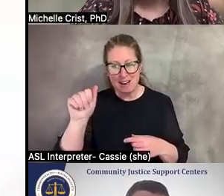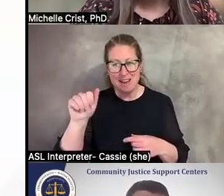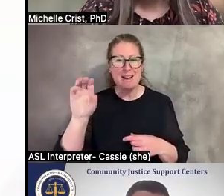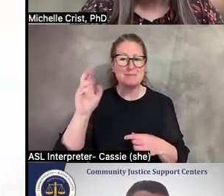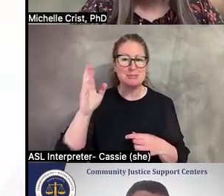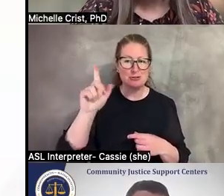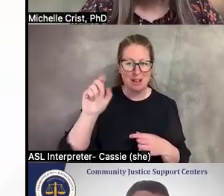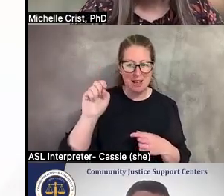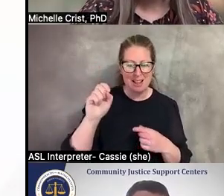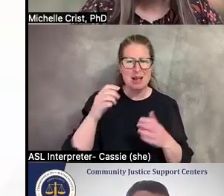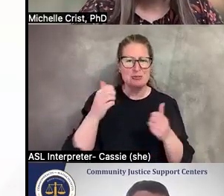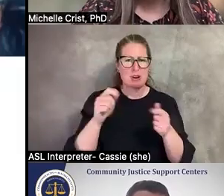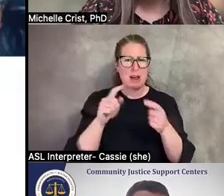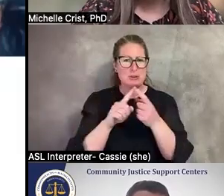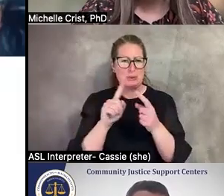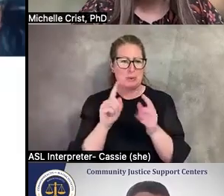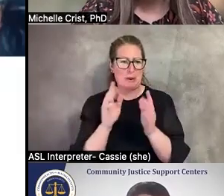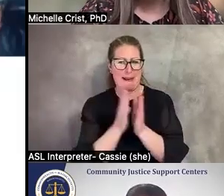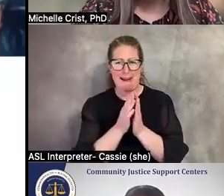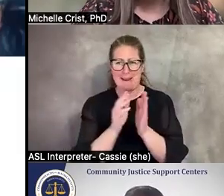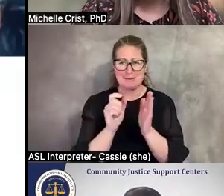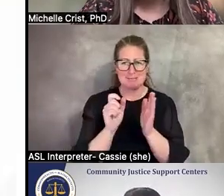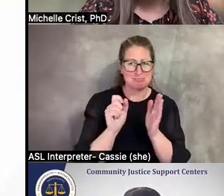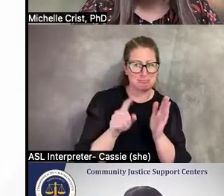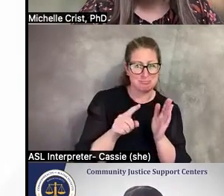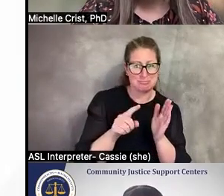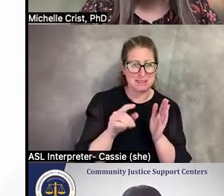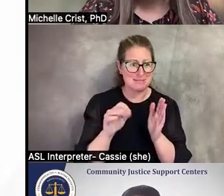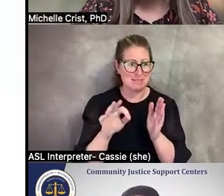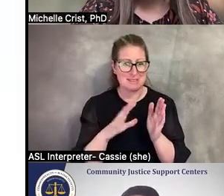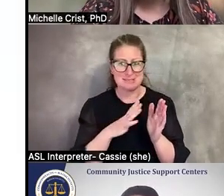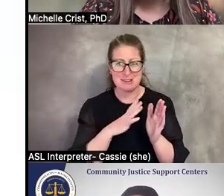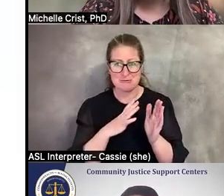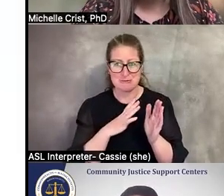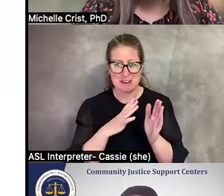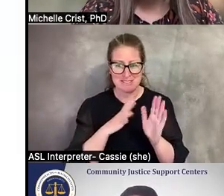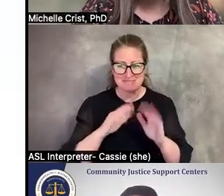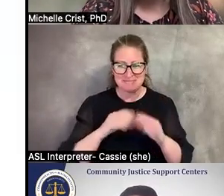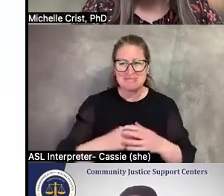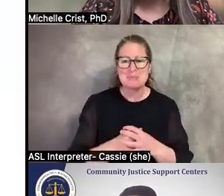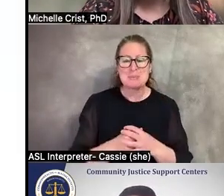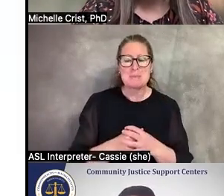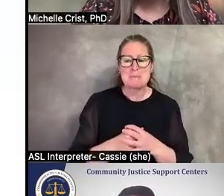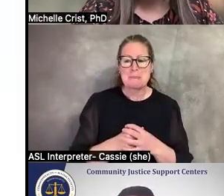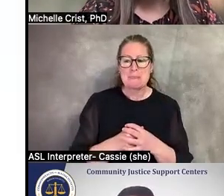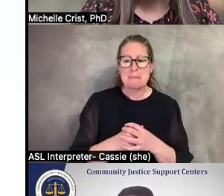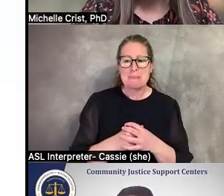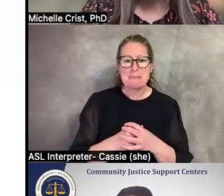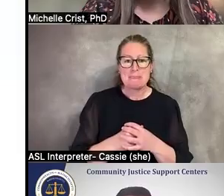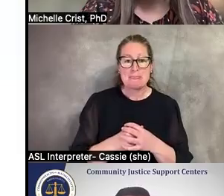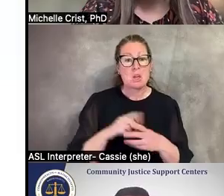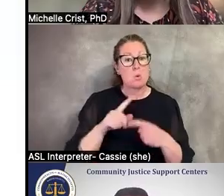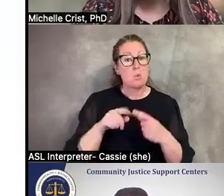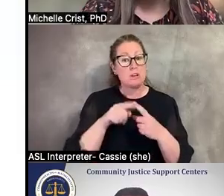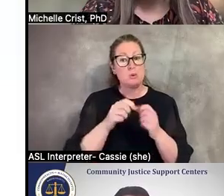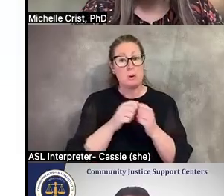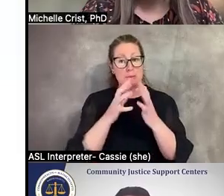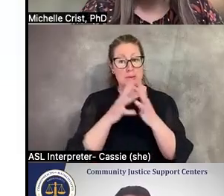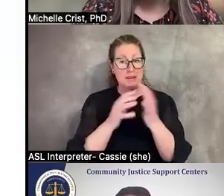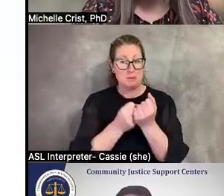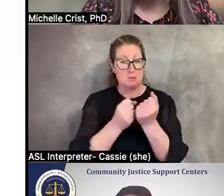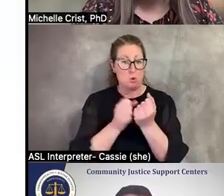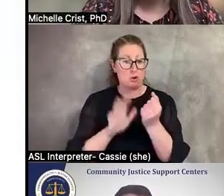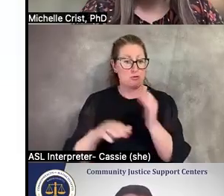I'll try to sneak in a question if that sounds good. So when implementing support across the